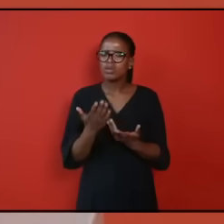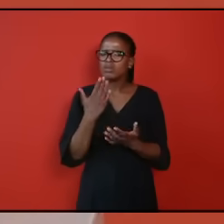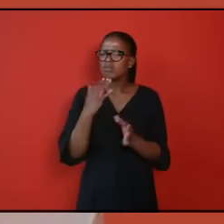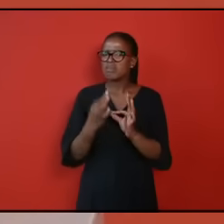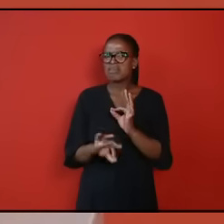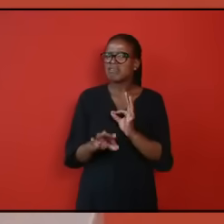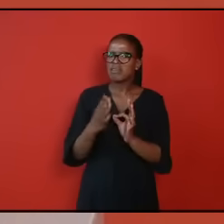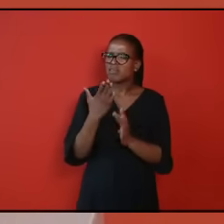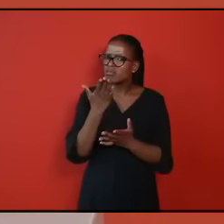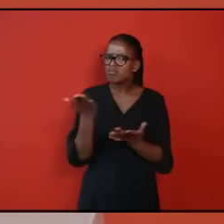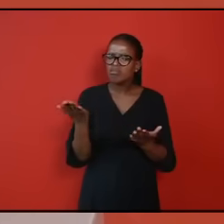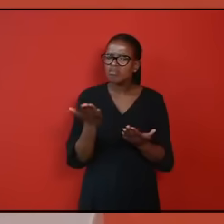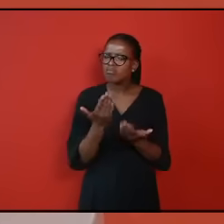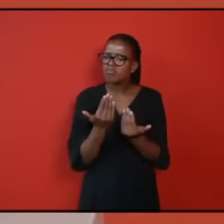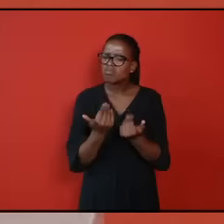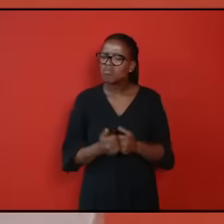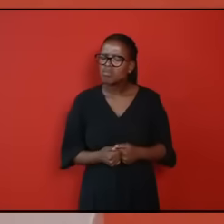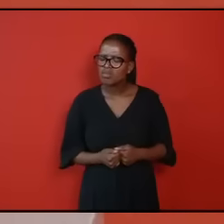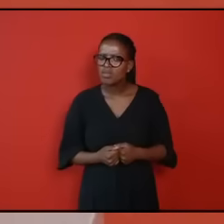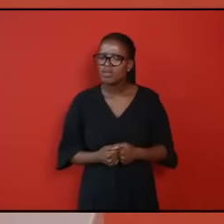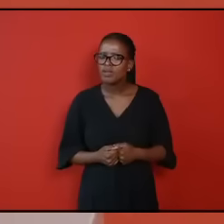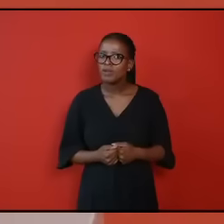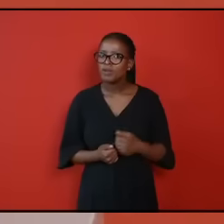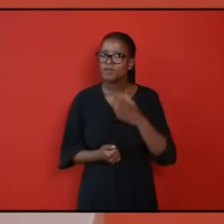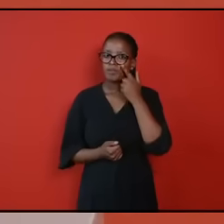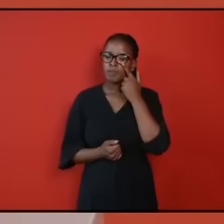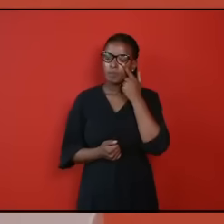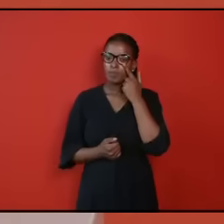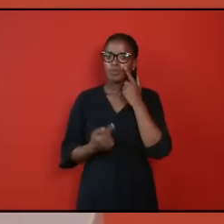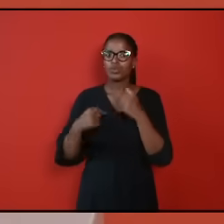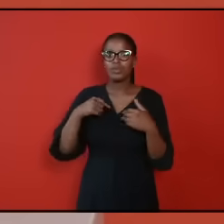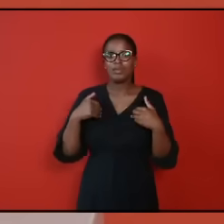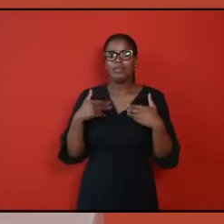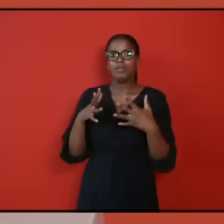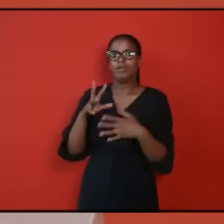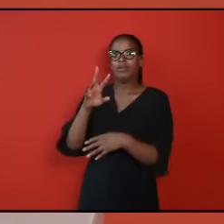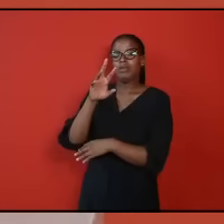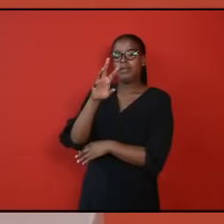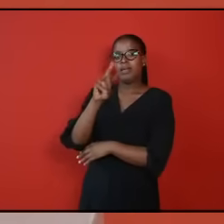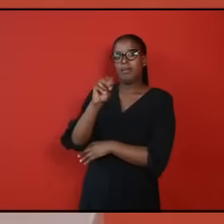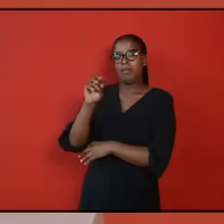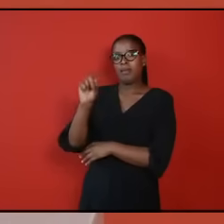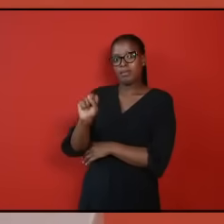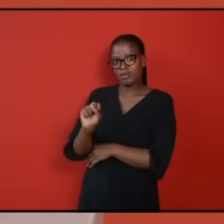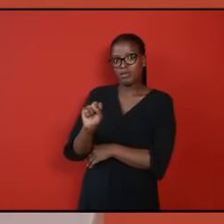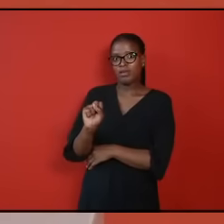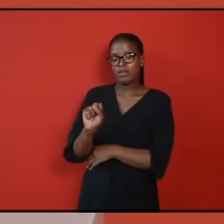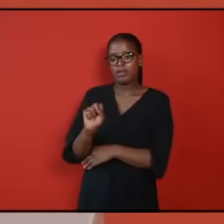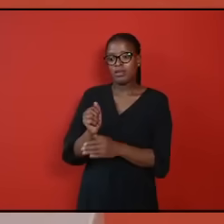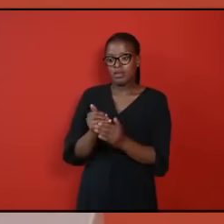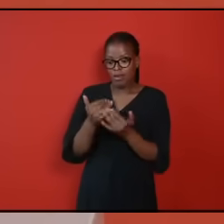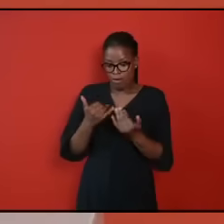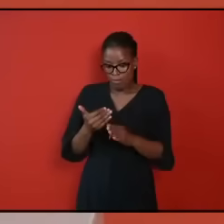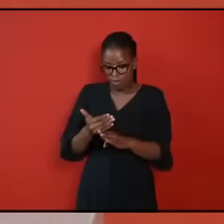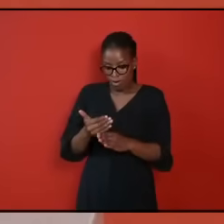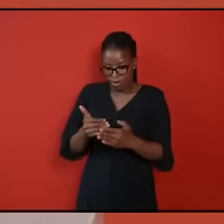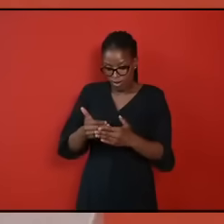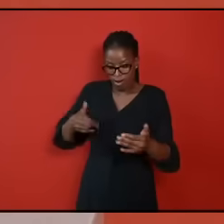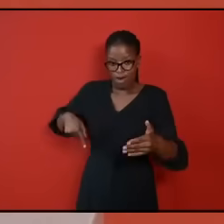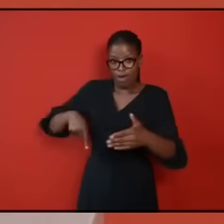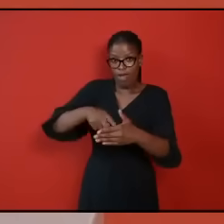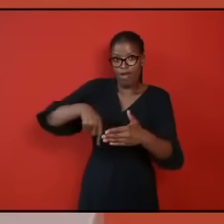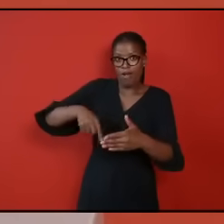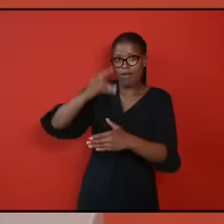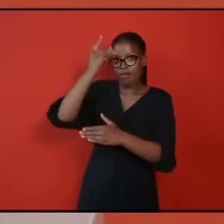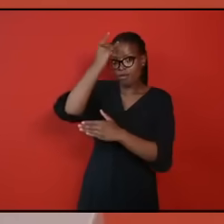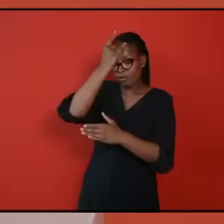Specifically. Now, we're starting with MMCs. Between now and March, we